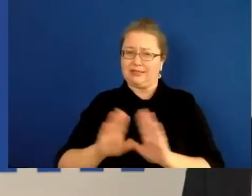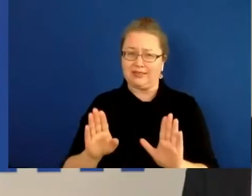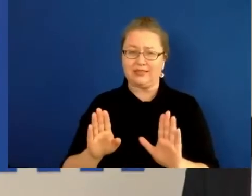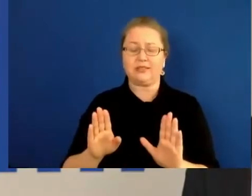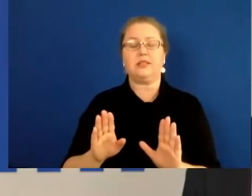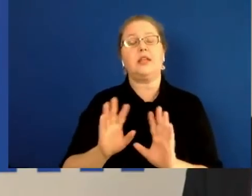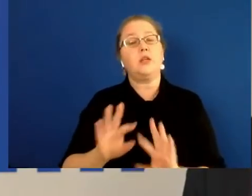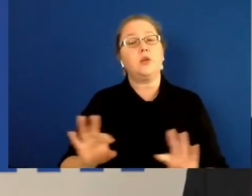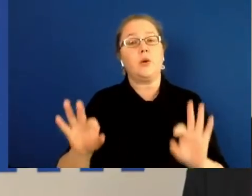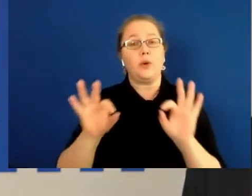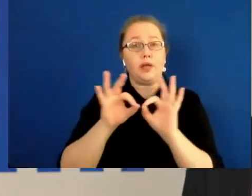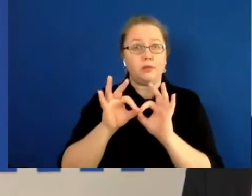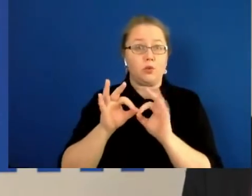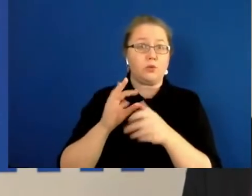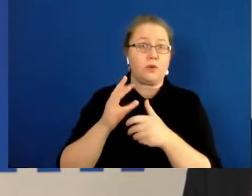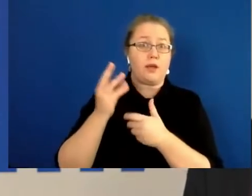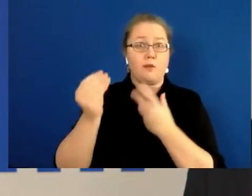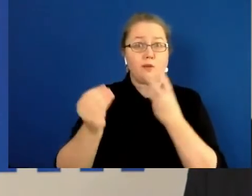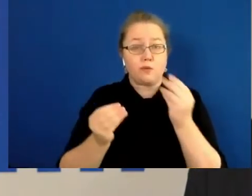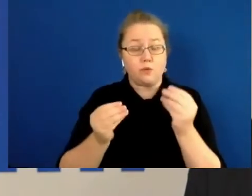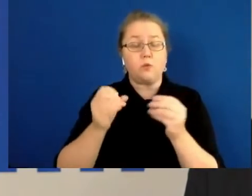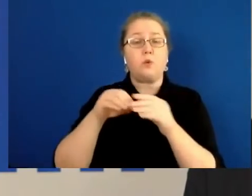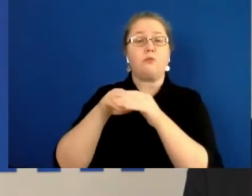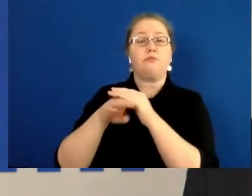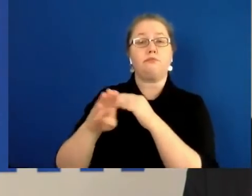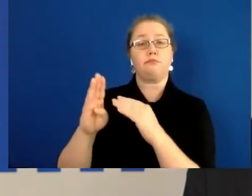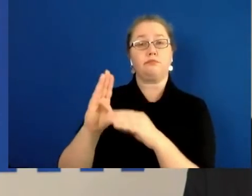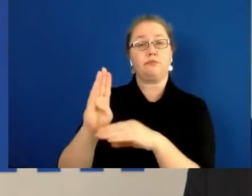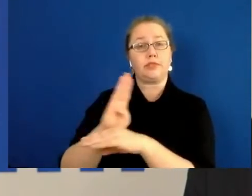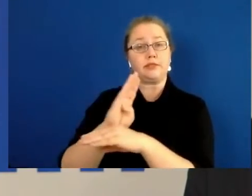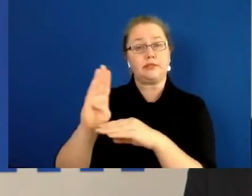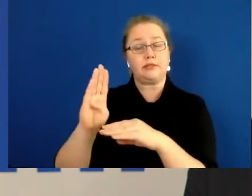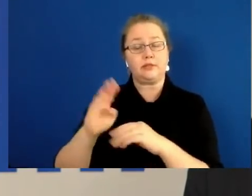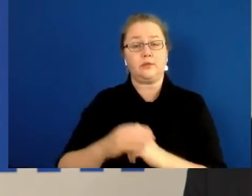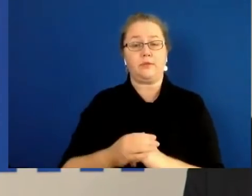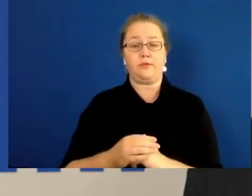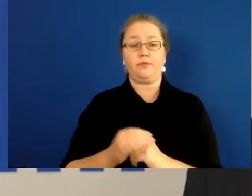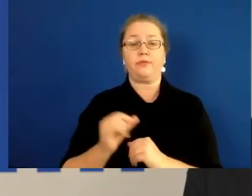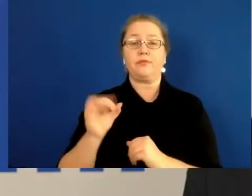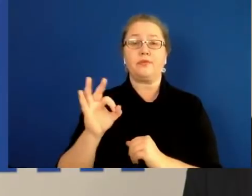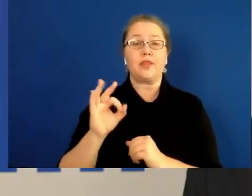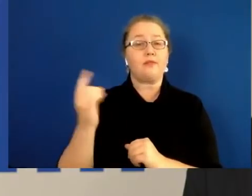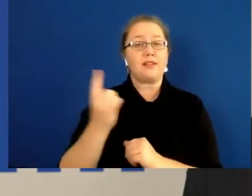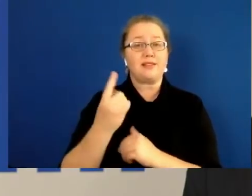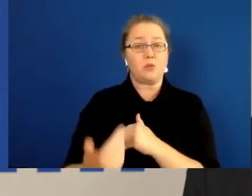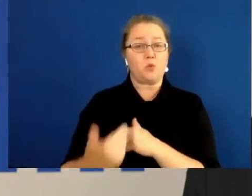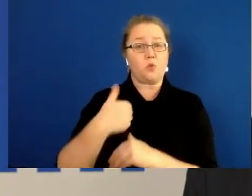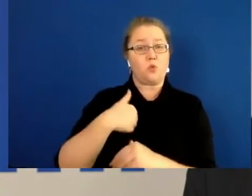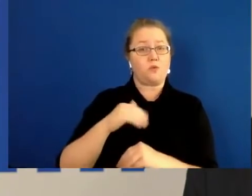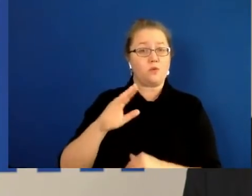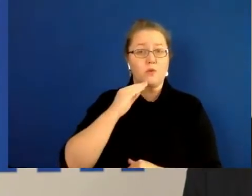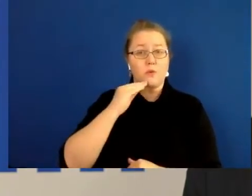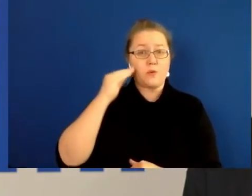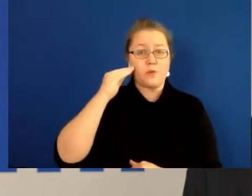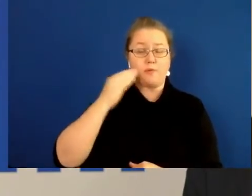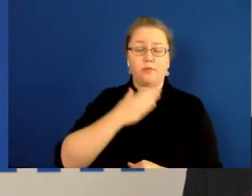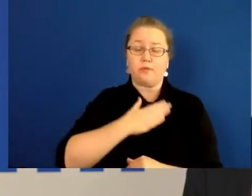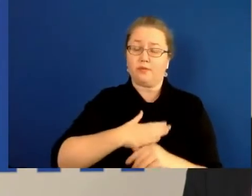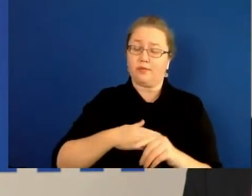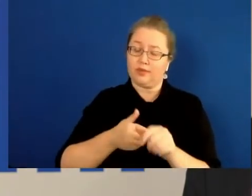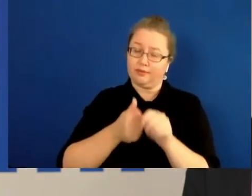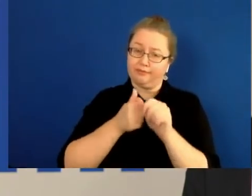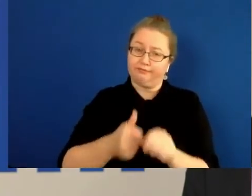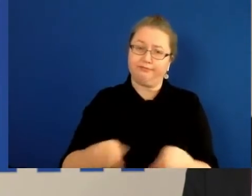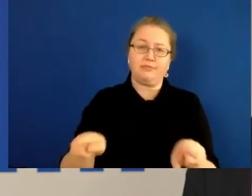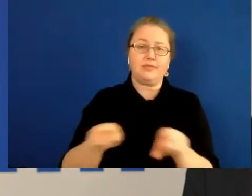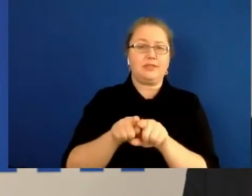addition to the public health order Dr. Henry shared earlier this week. Ensure your safe six are always the